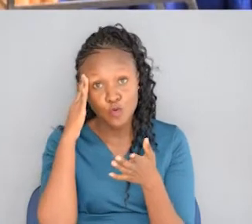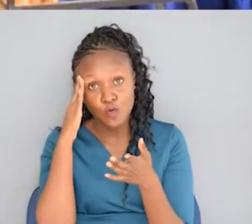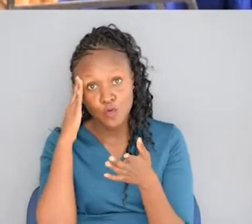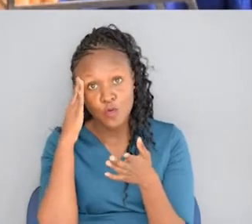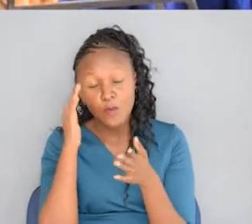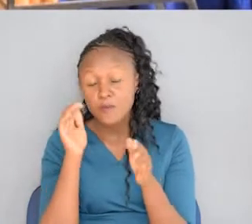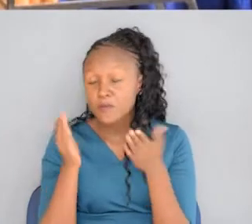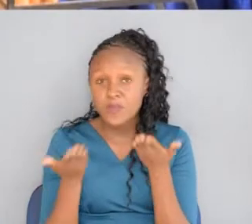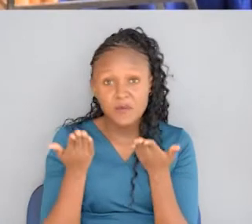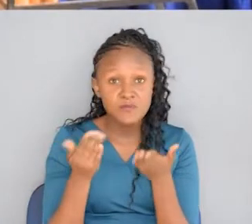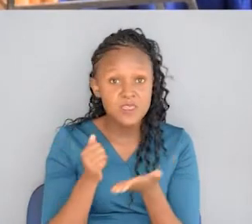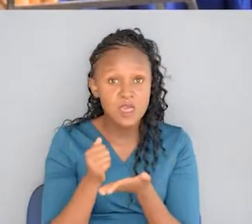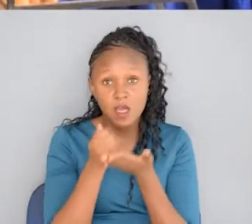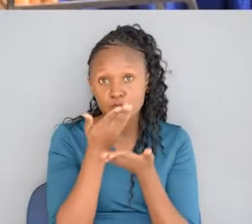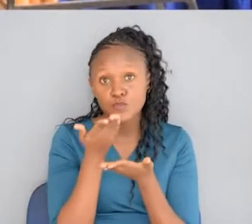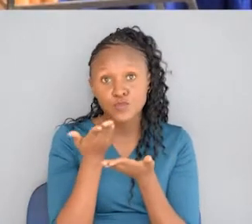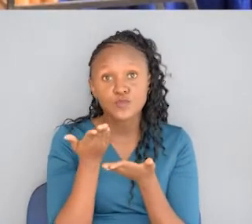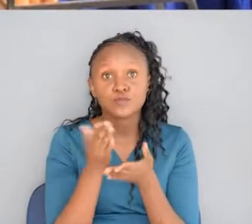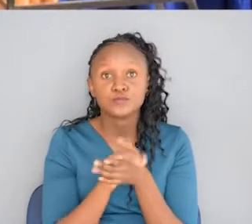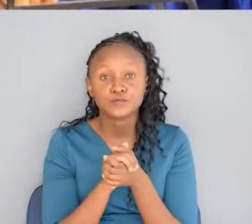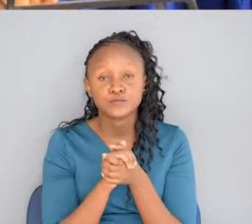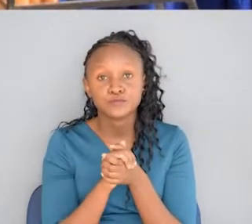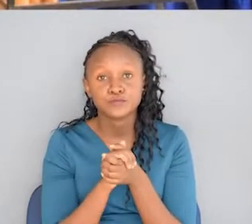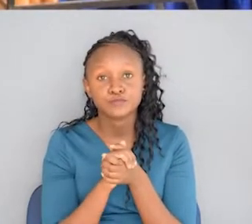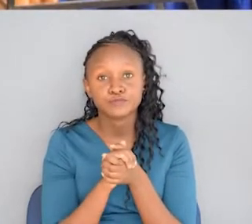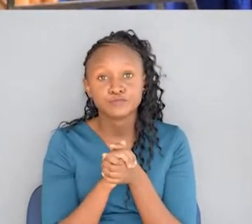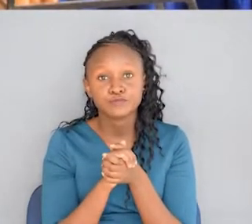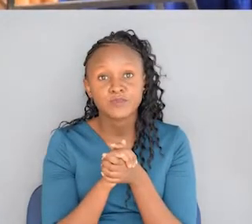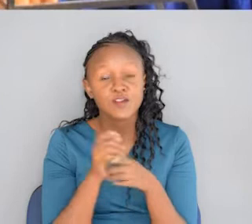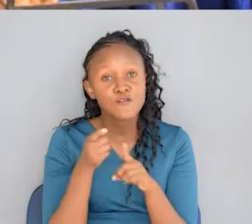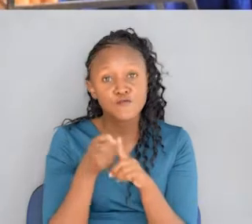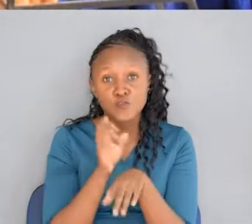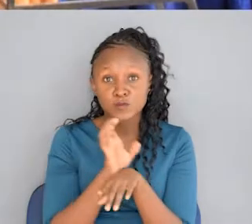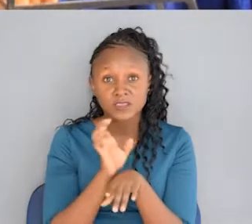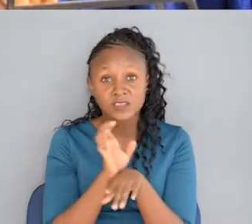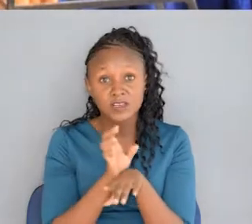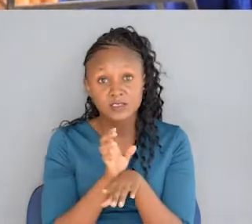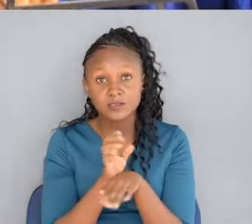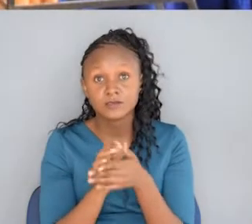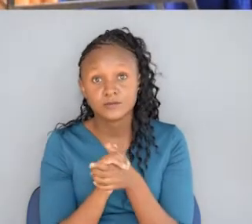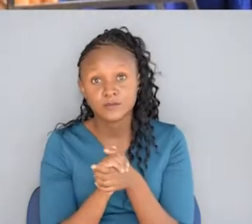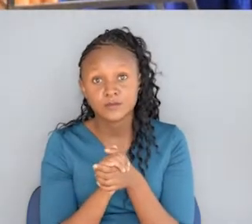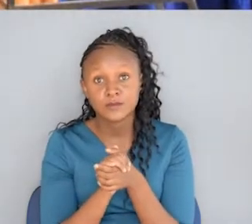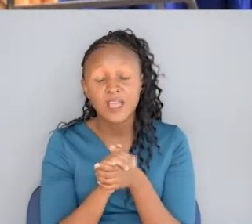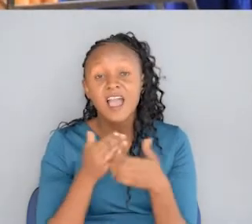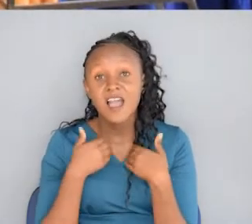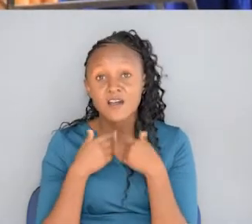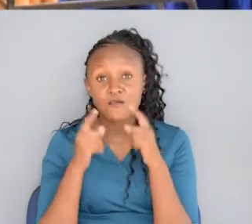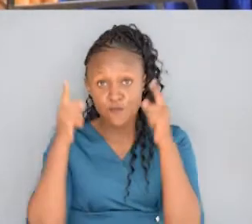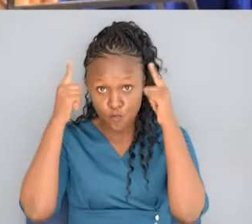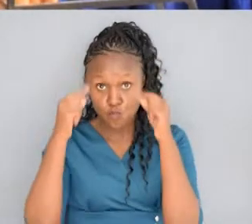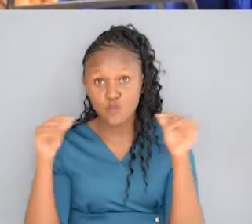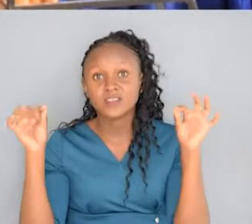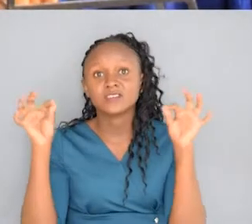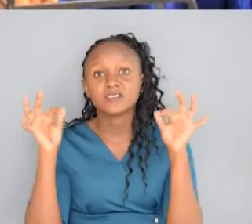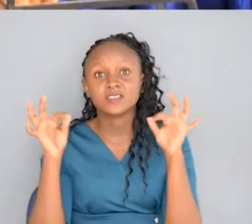wherever you are. From the church, we'd like to, there's a wedding announcement. And I'll read it as it